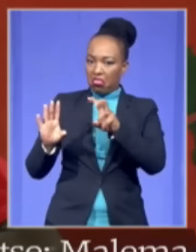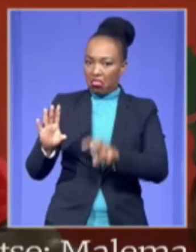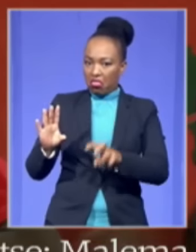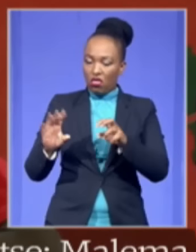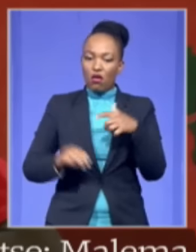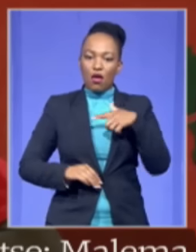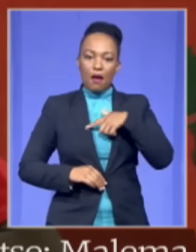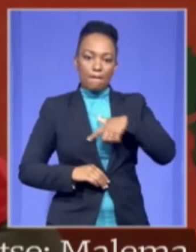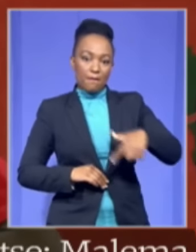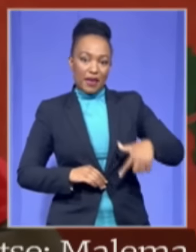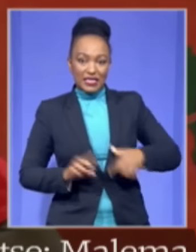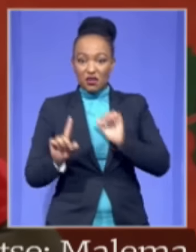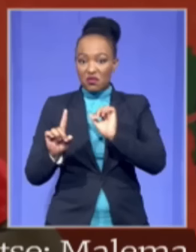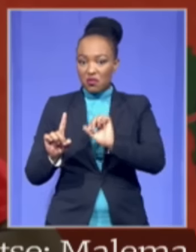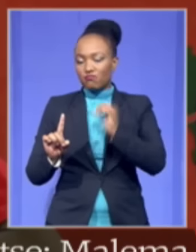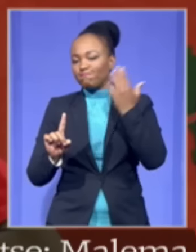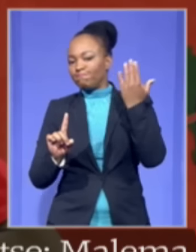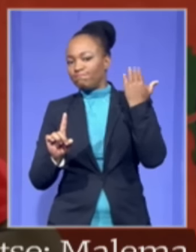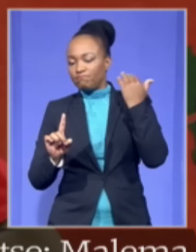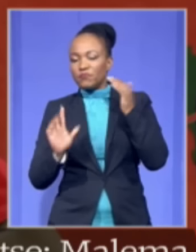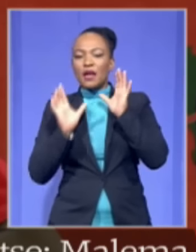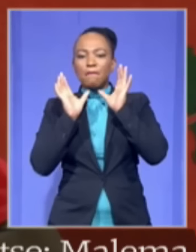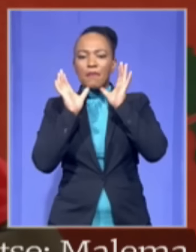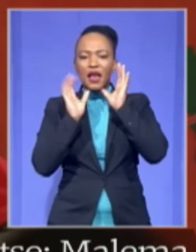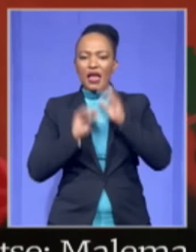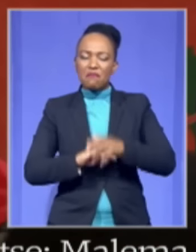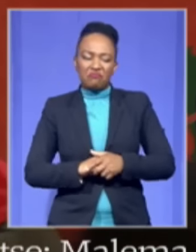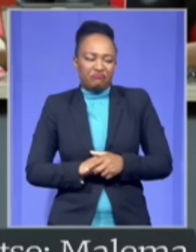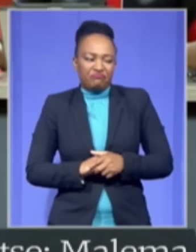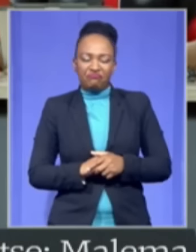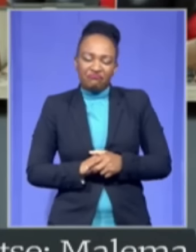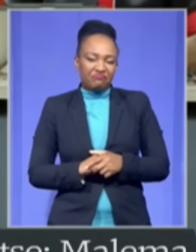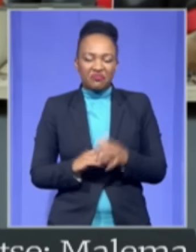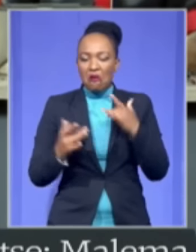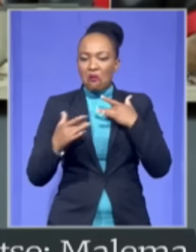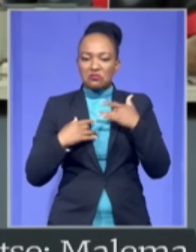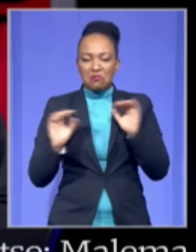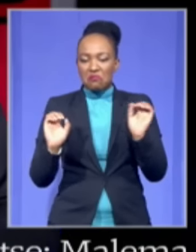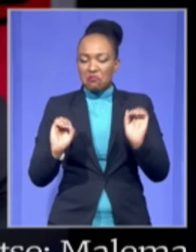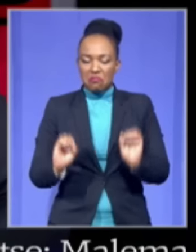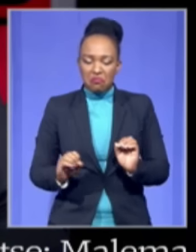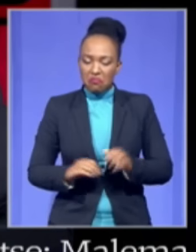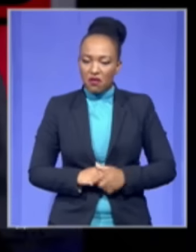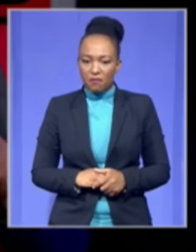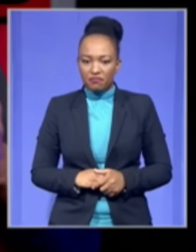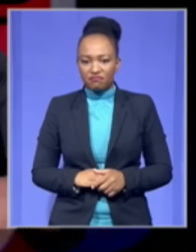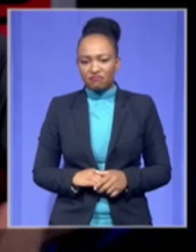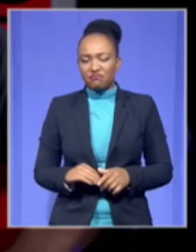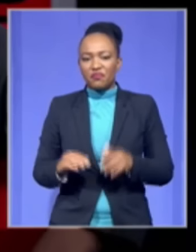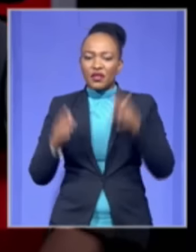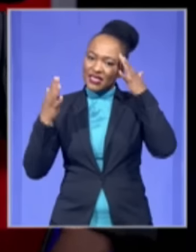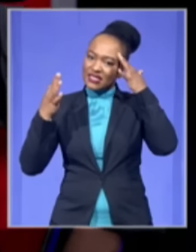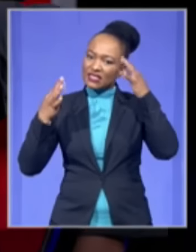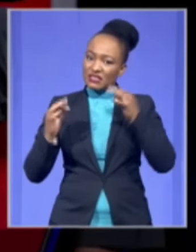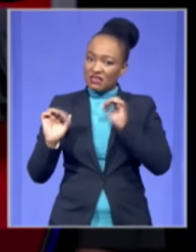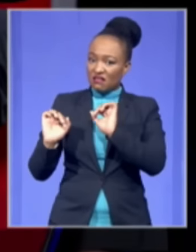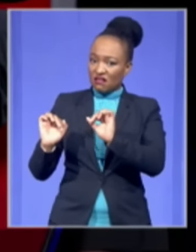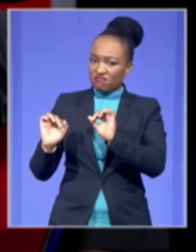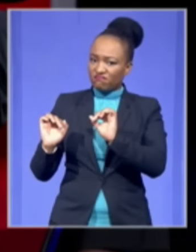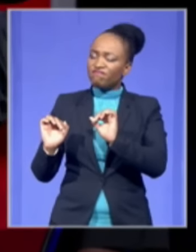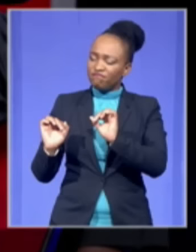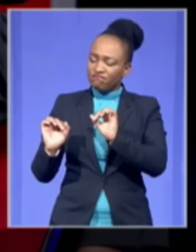gagwe wa maloba Julius Malema ga tshwengwe ke tshwetso ya gagwe. We respect this decision and there's nothing we